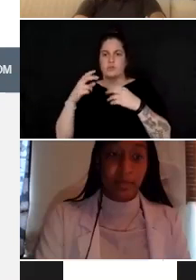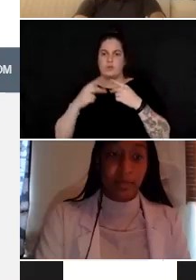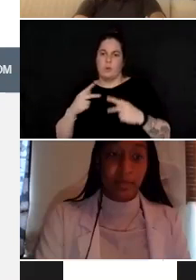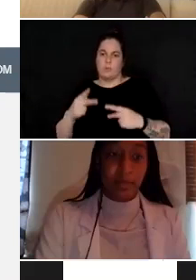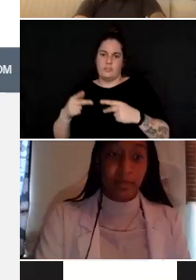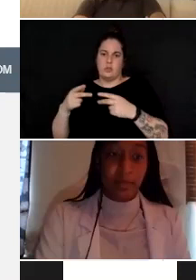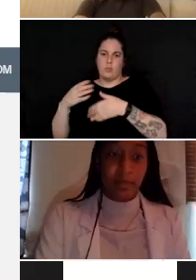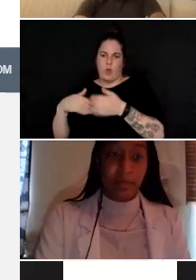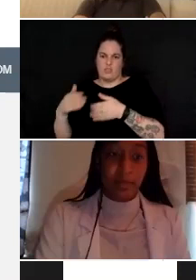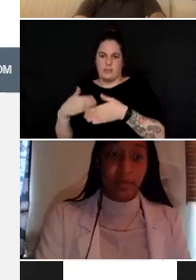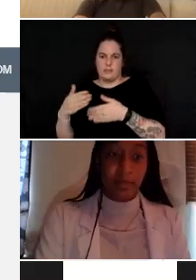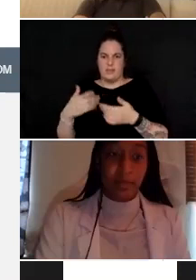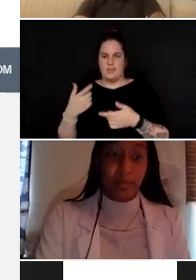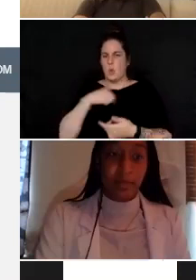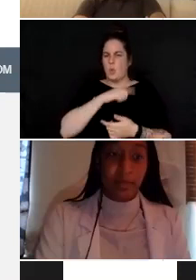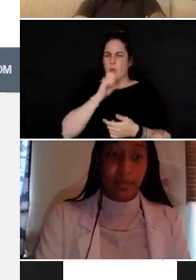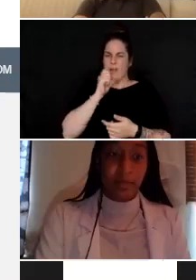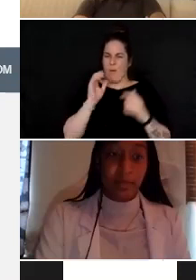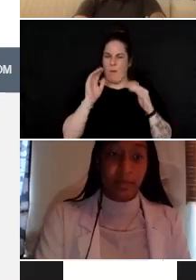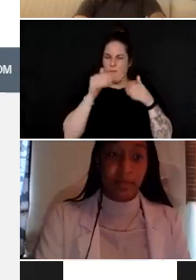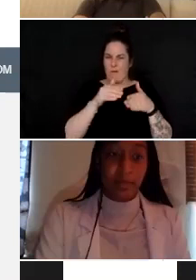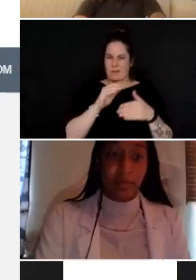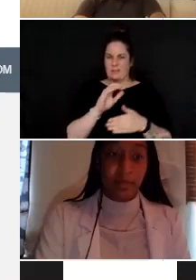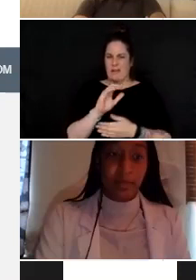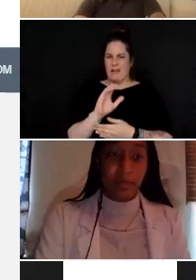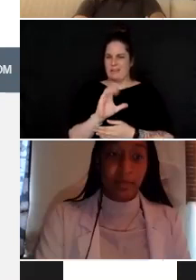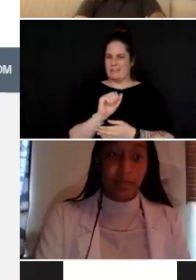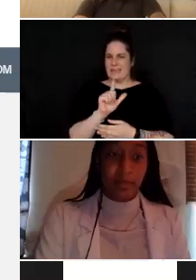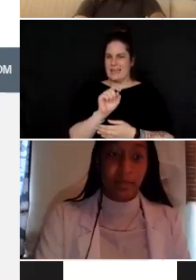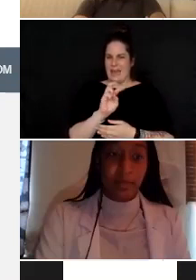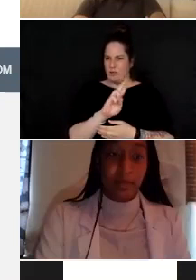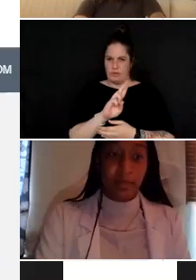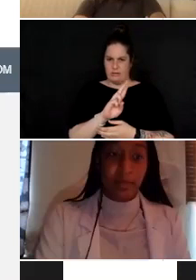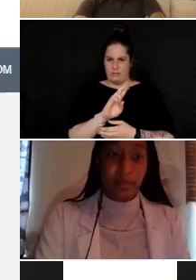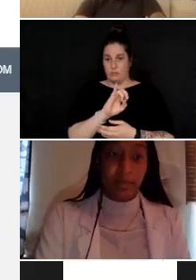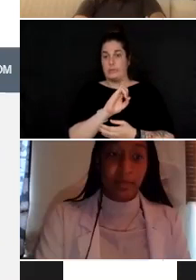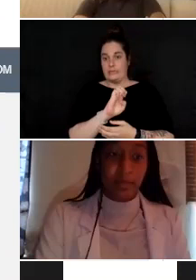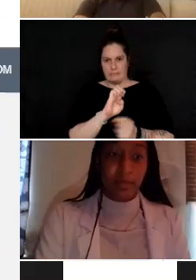on calories here. We focus on joules. Okay.